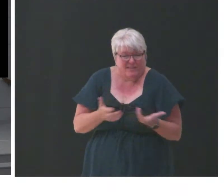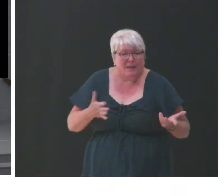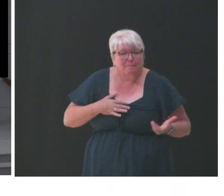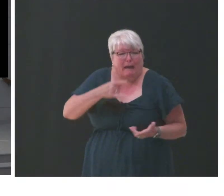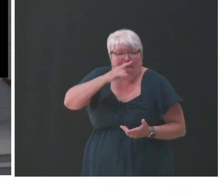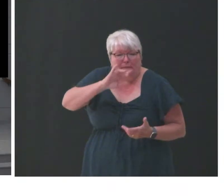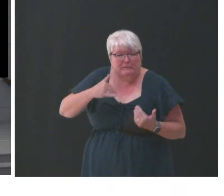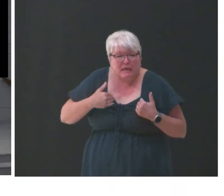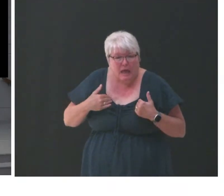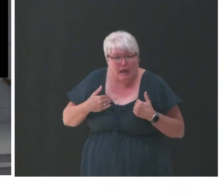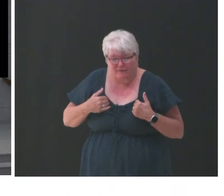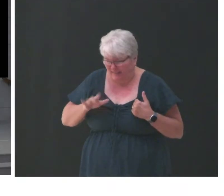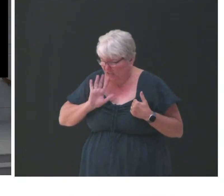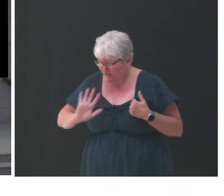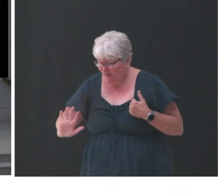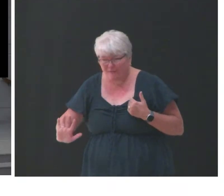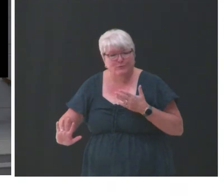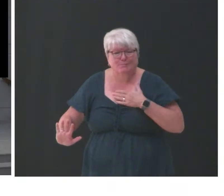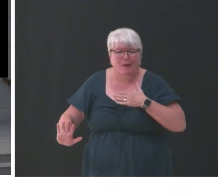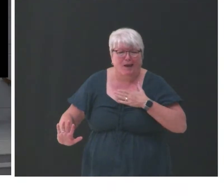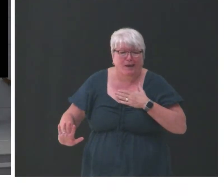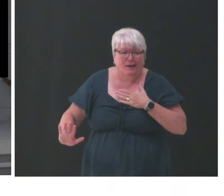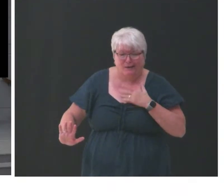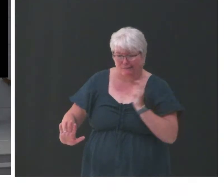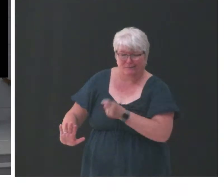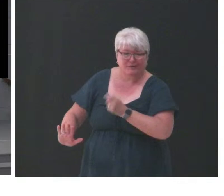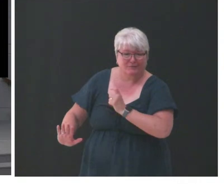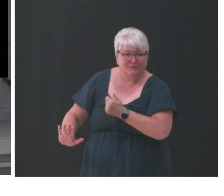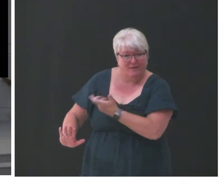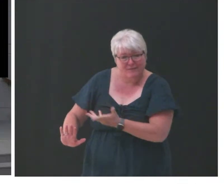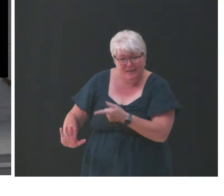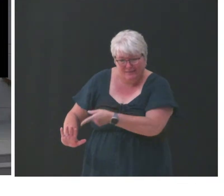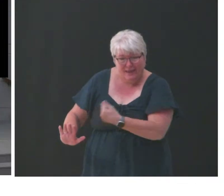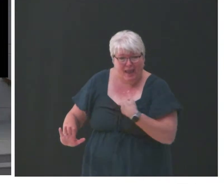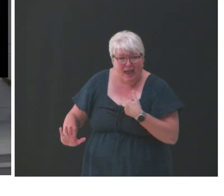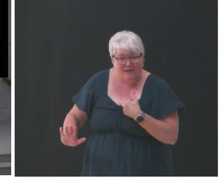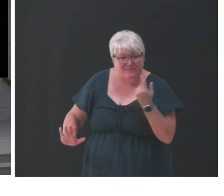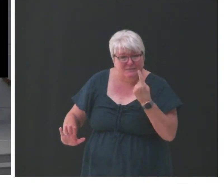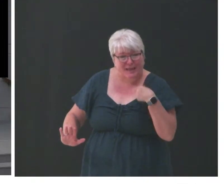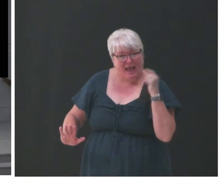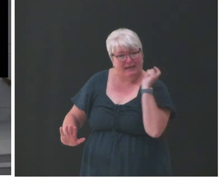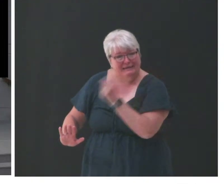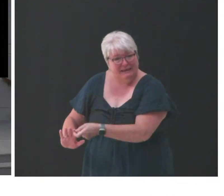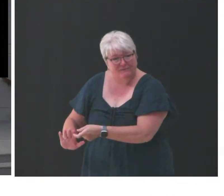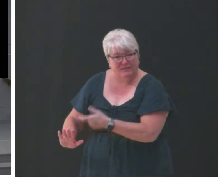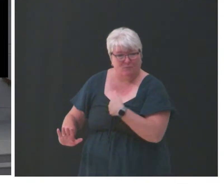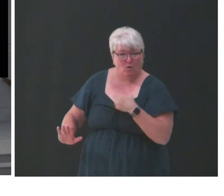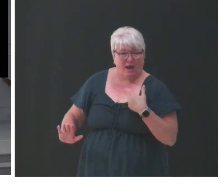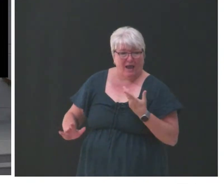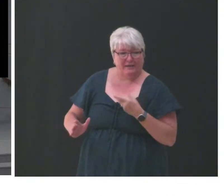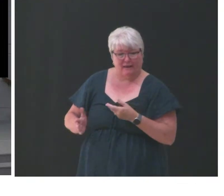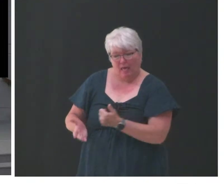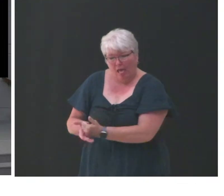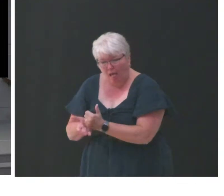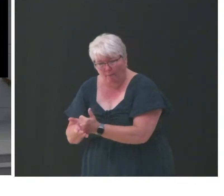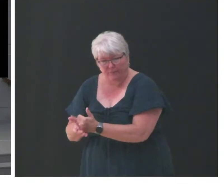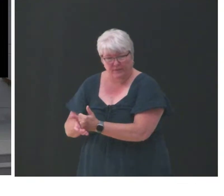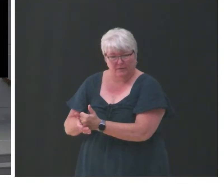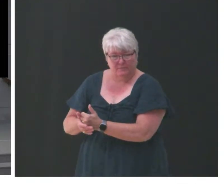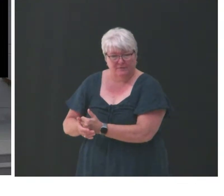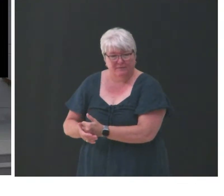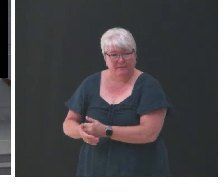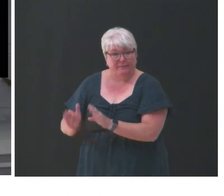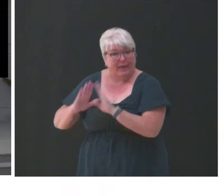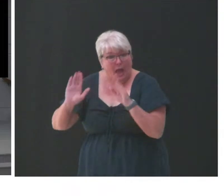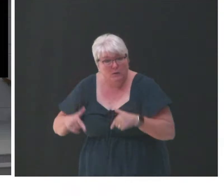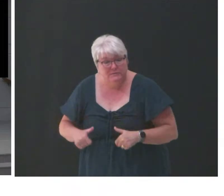kids had at the age of 5 was mine. Everything that they had was something that I had given them or something I had helped them. The house they